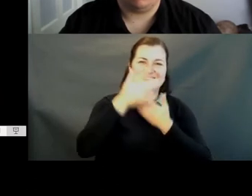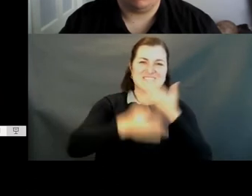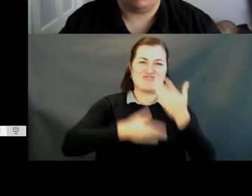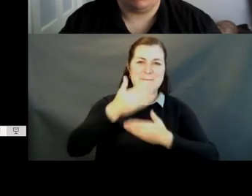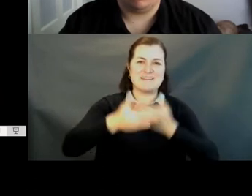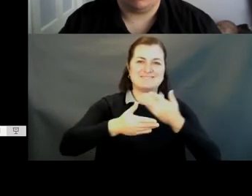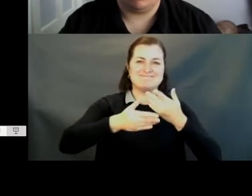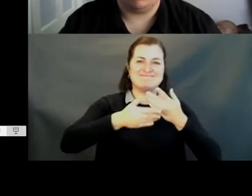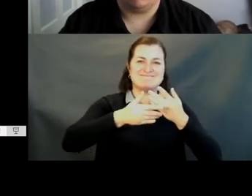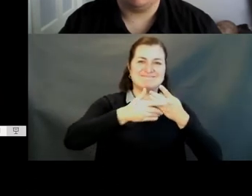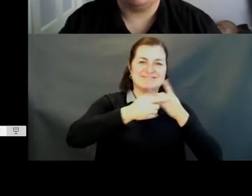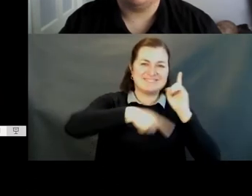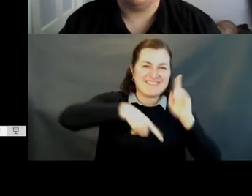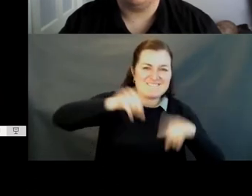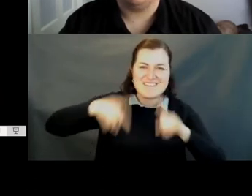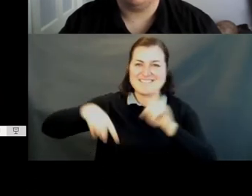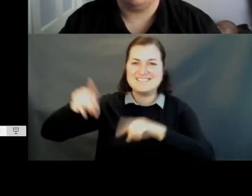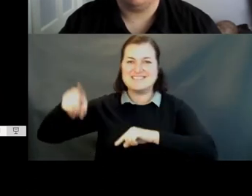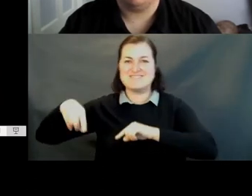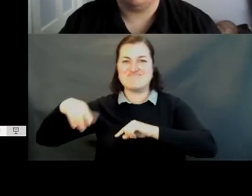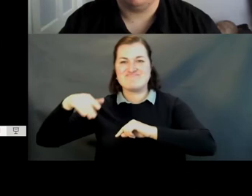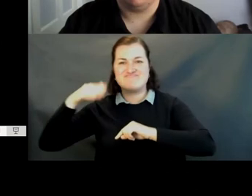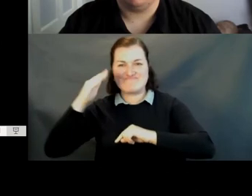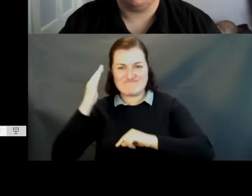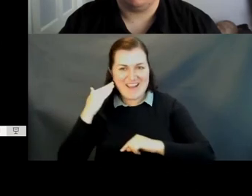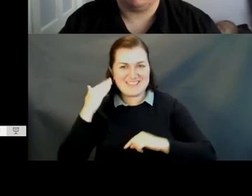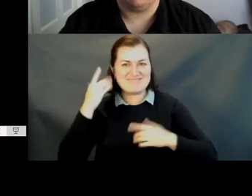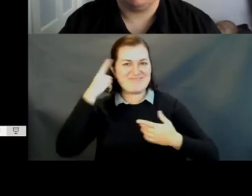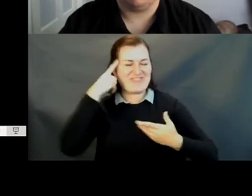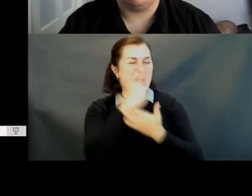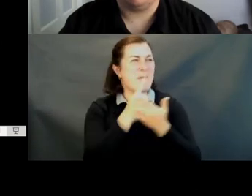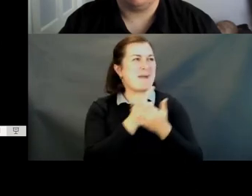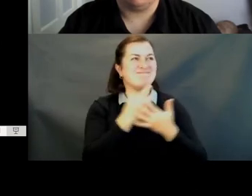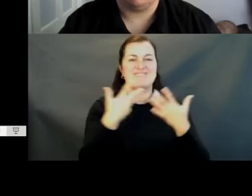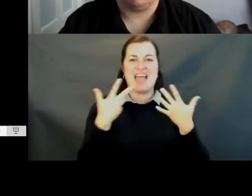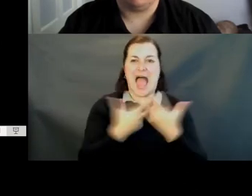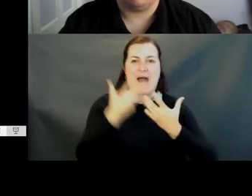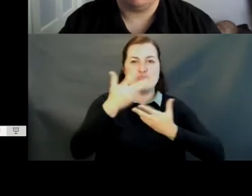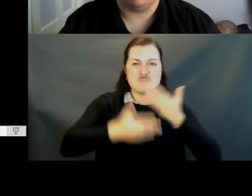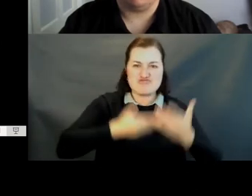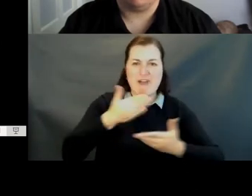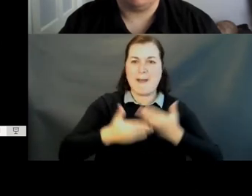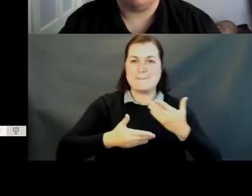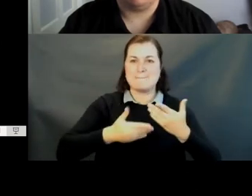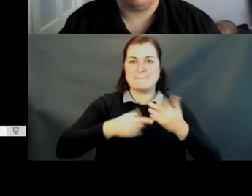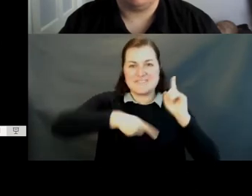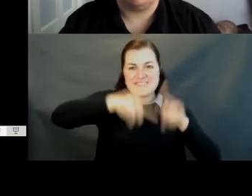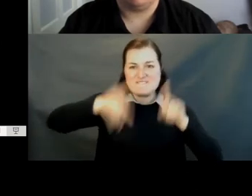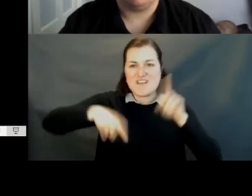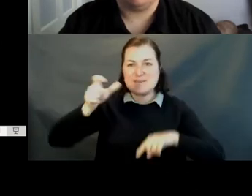started to think about how we would describe diverse people. And there has been a study going on